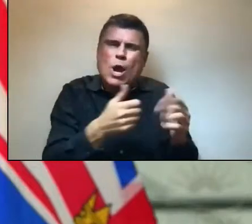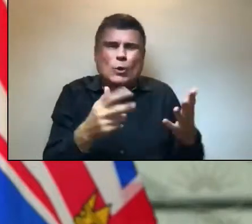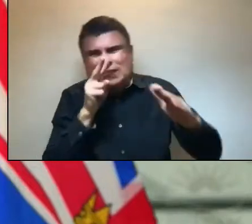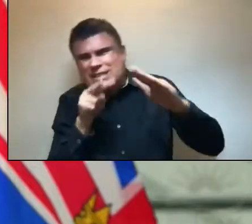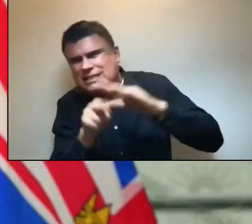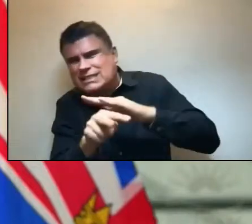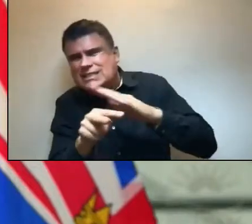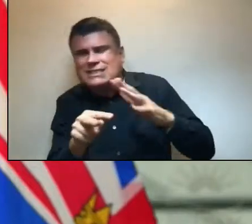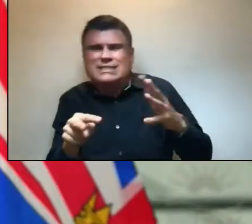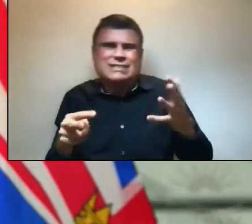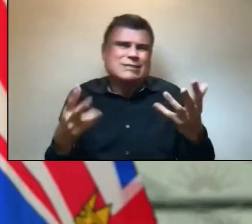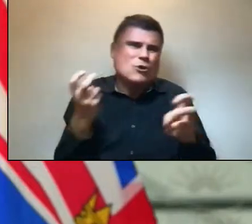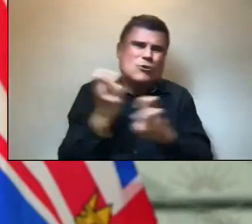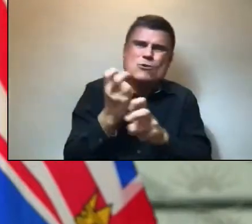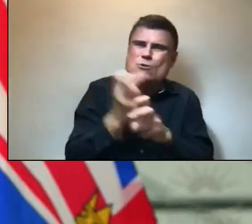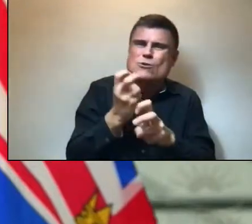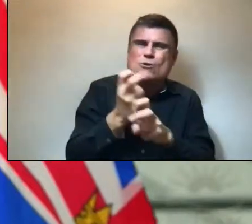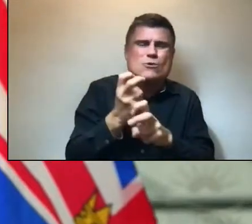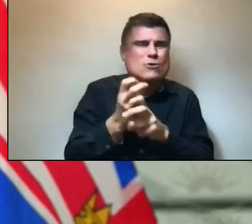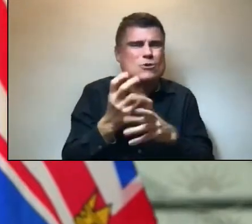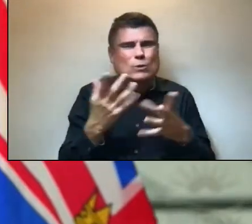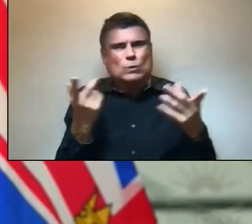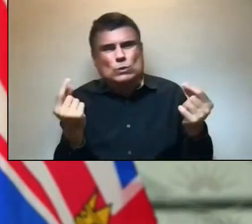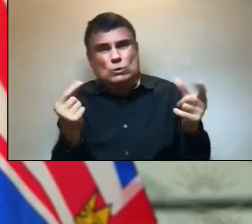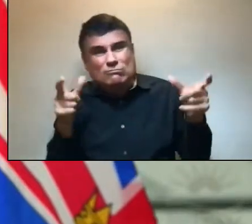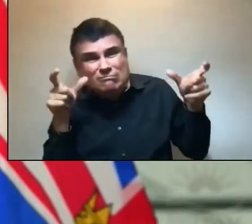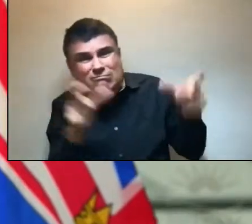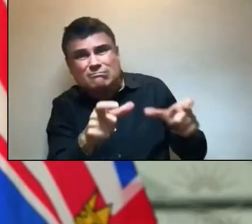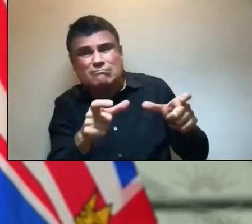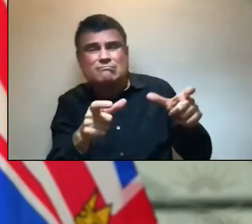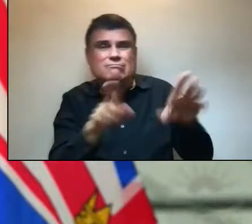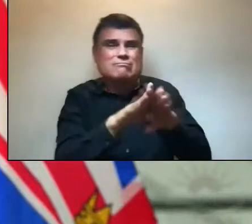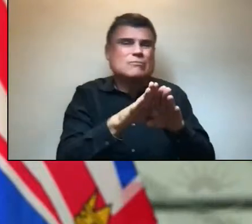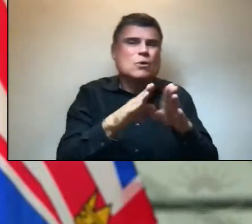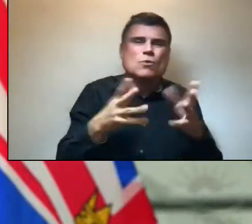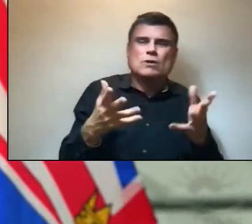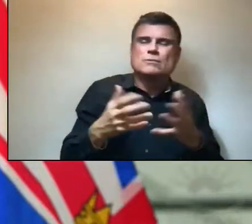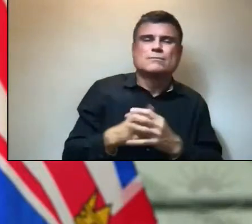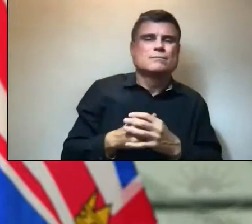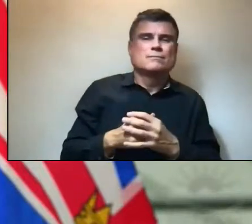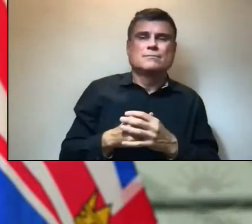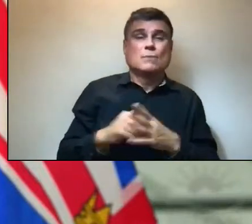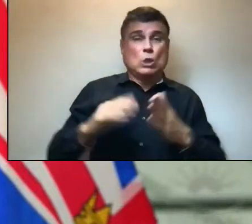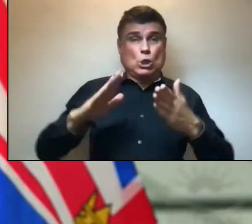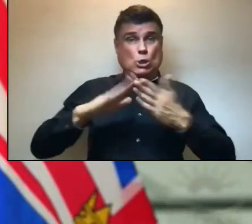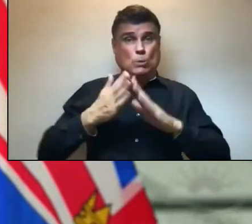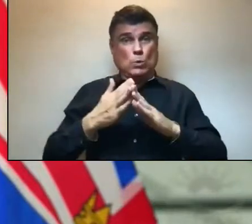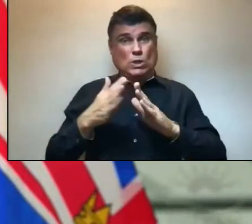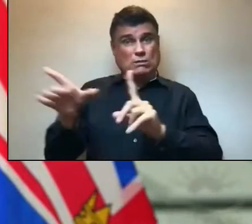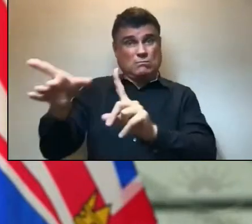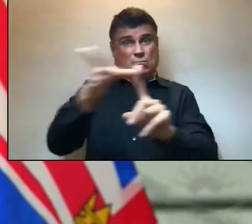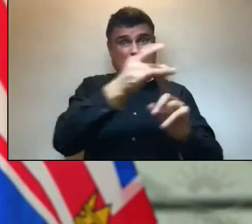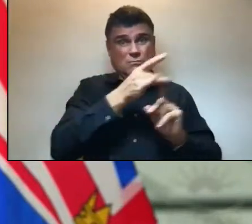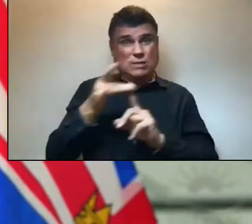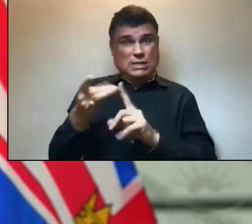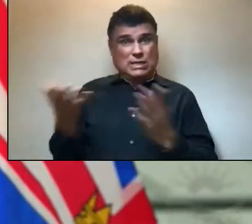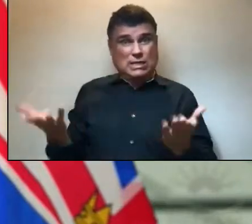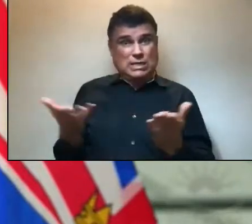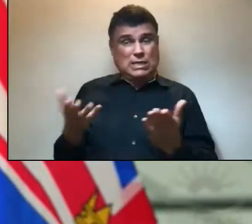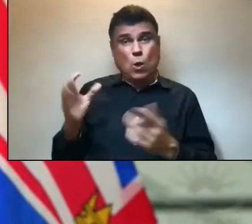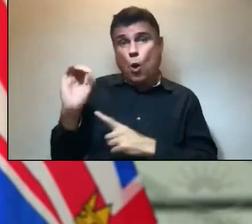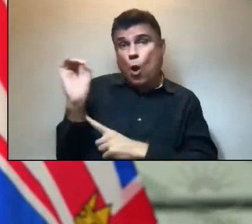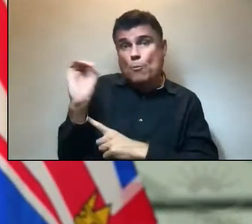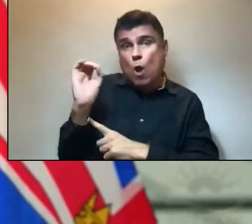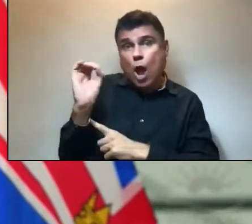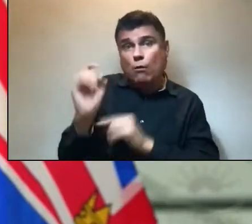to know. Right now, we have very limited community transmission with Omicron here in BC. There's a lot